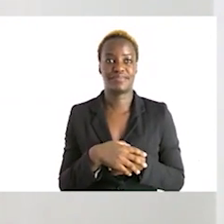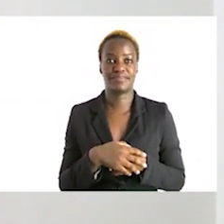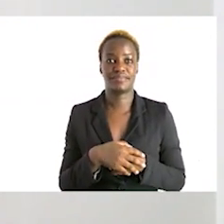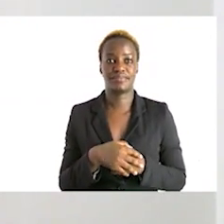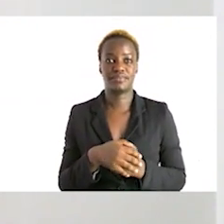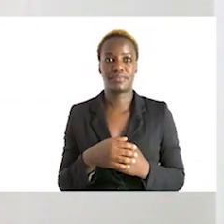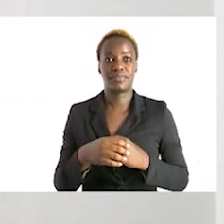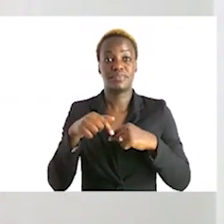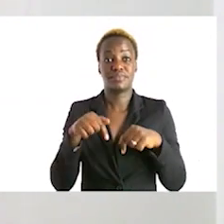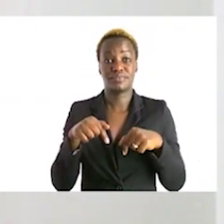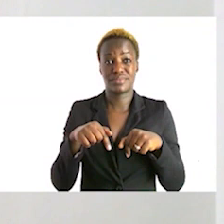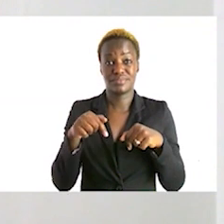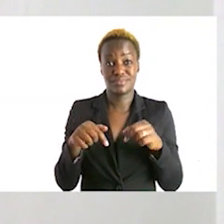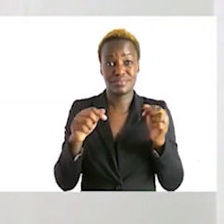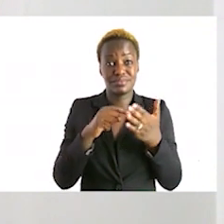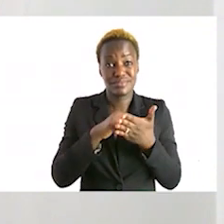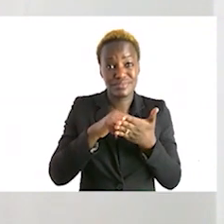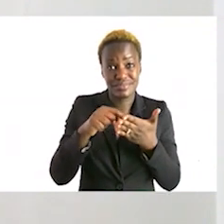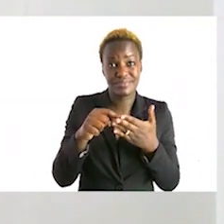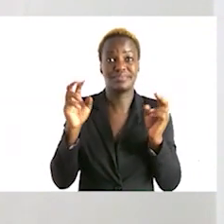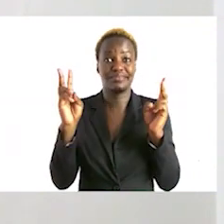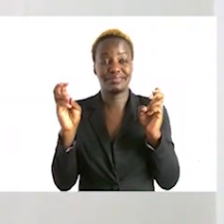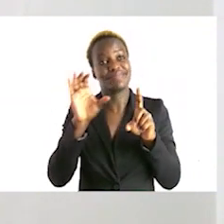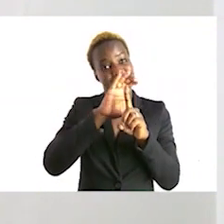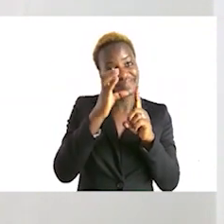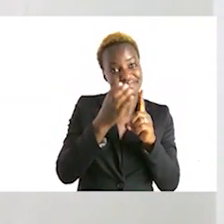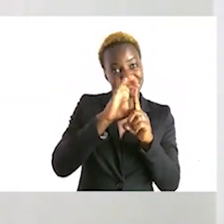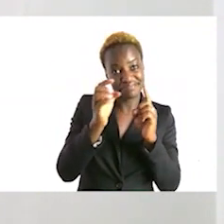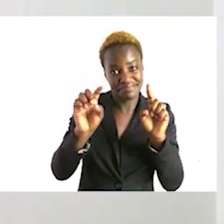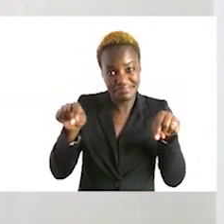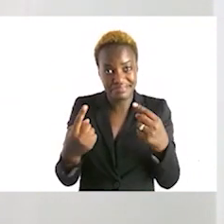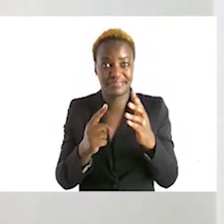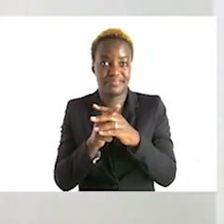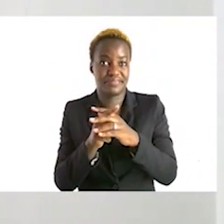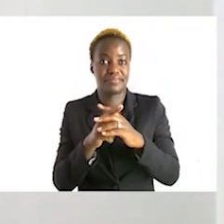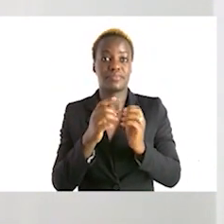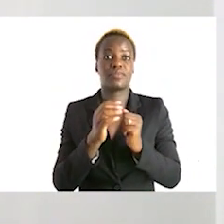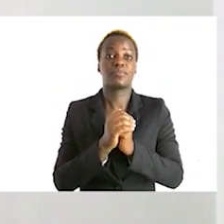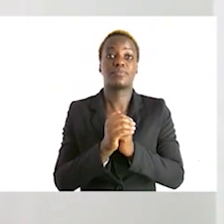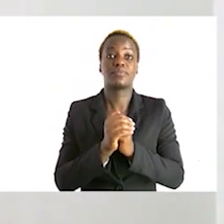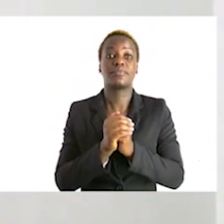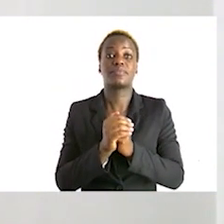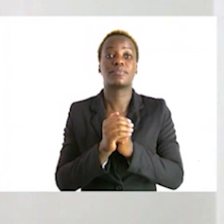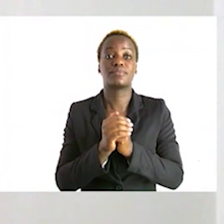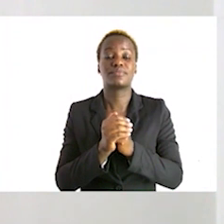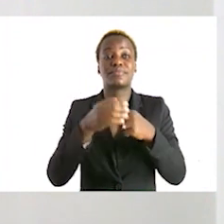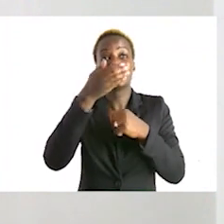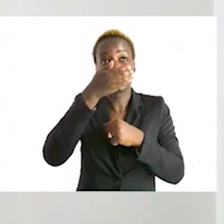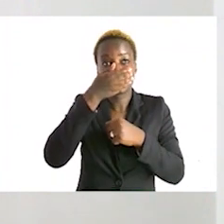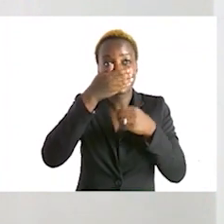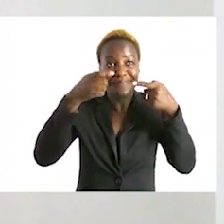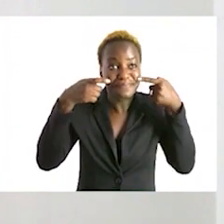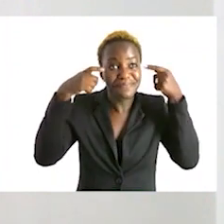This week's theme will be culture and cultural events. Before we start with our today's lesson, pardon me, let us quickly put on